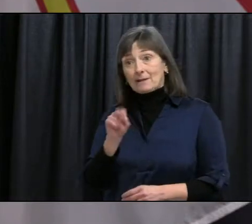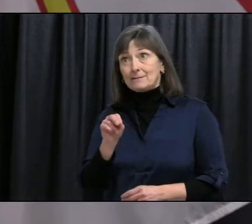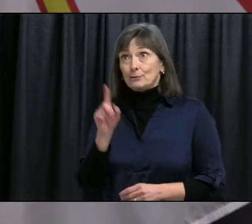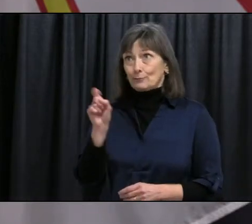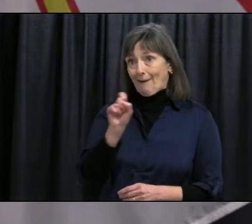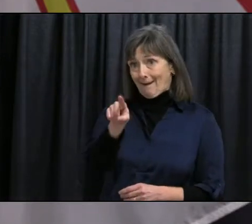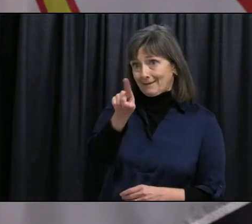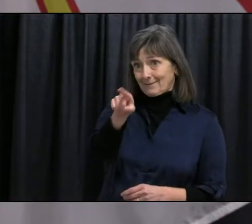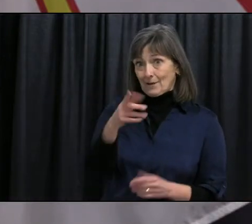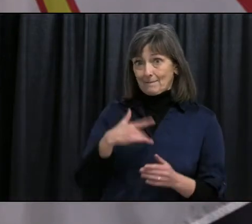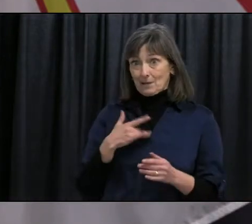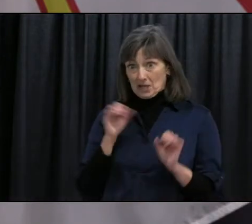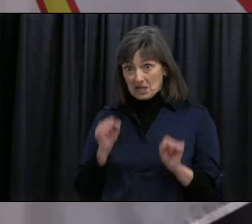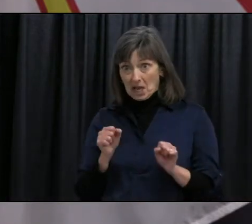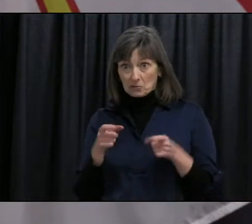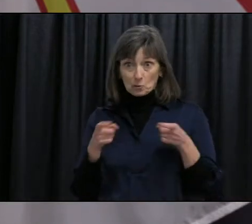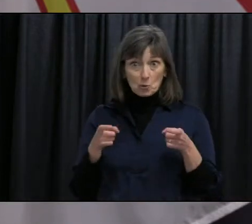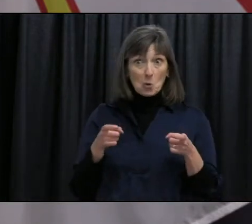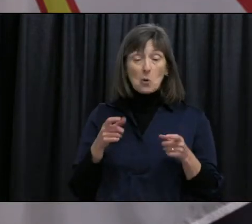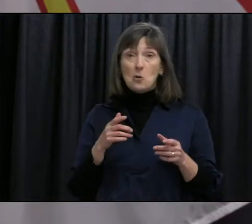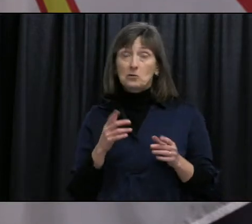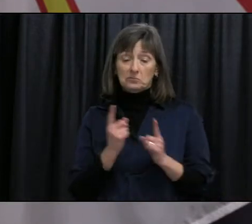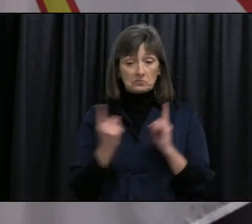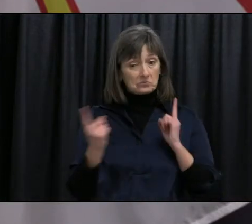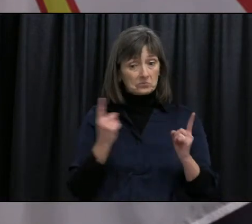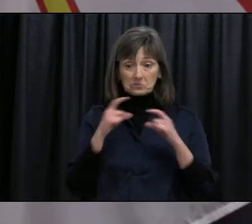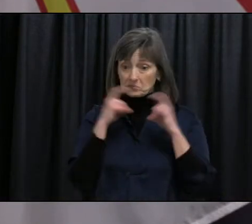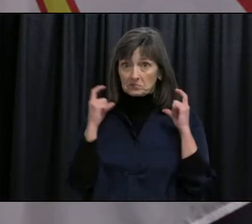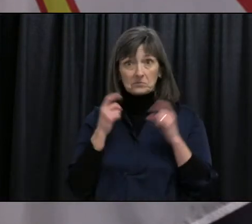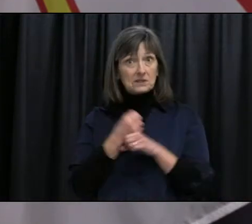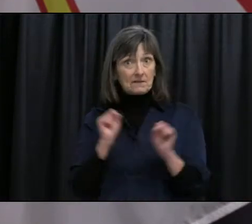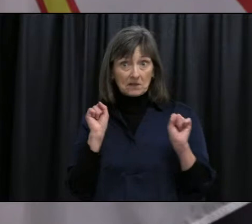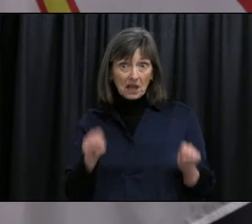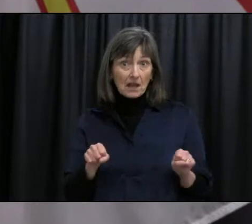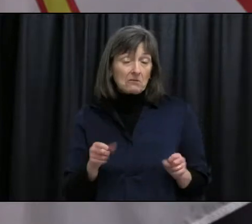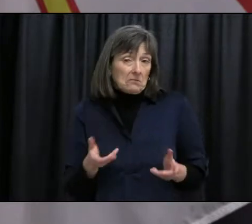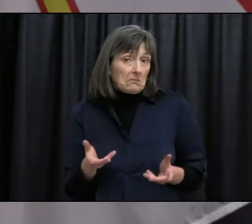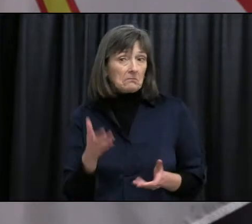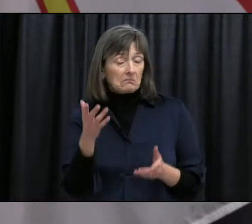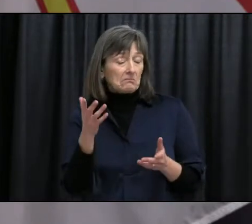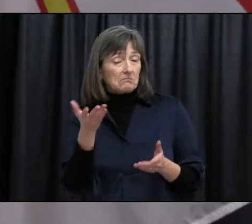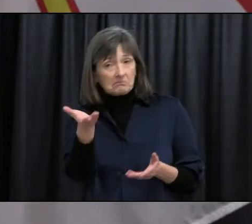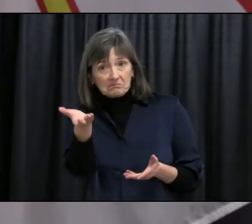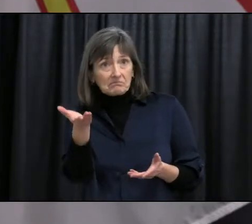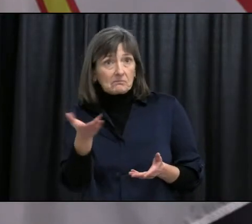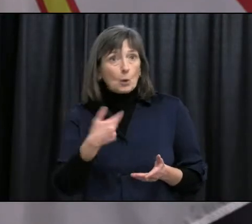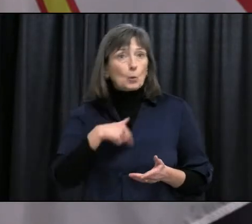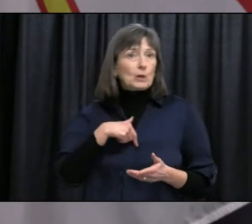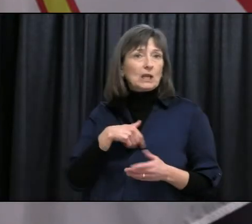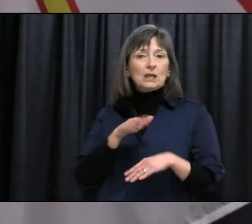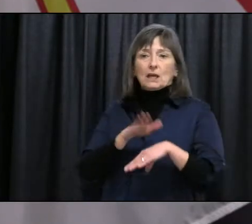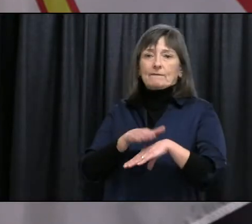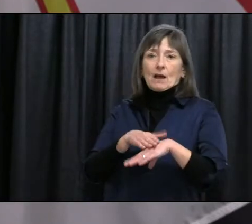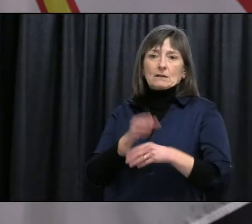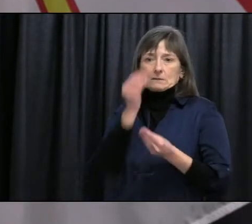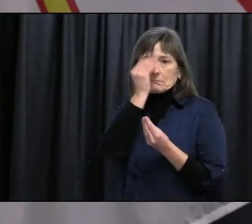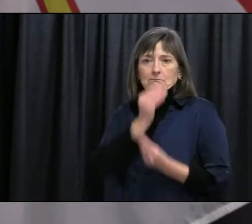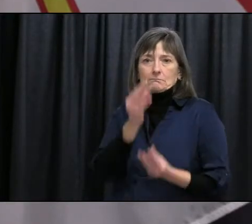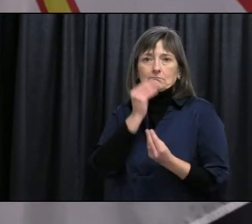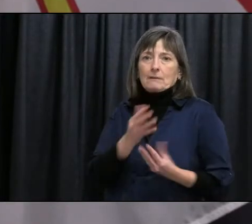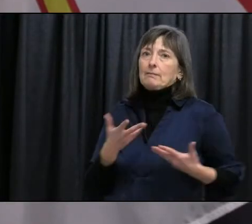felt that they'd be able to do. But the advice is out there, so we do expect